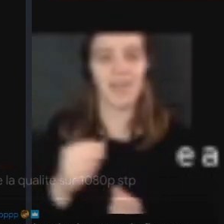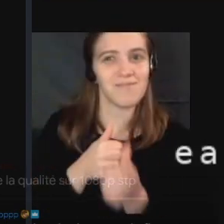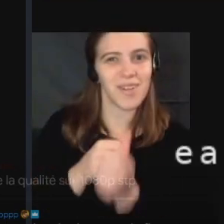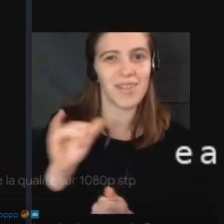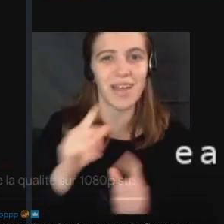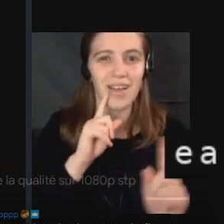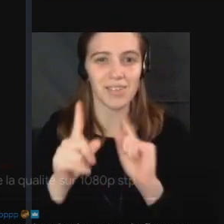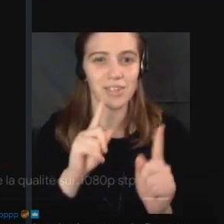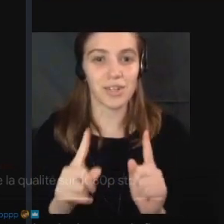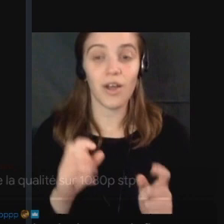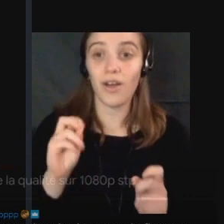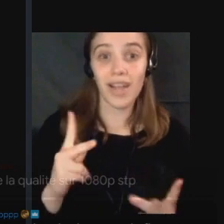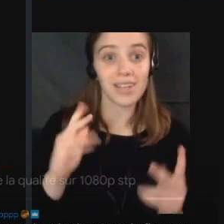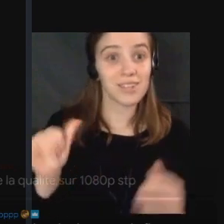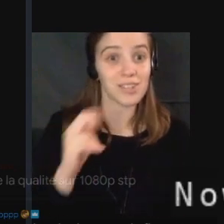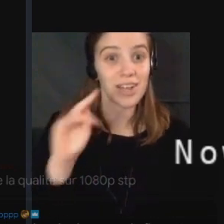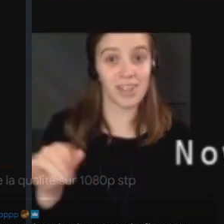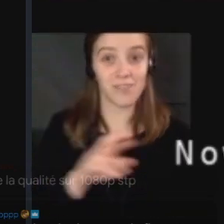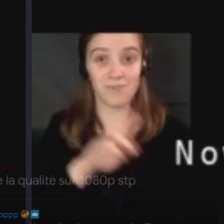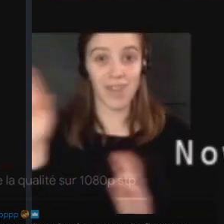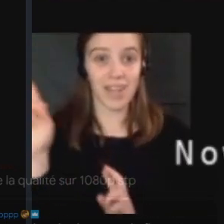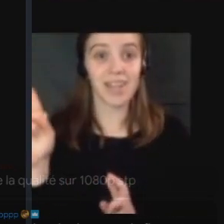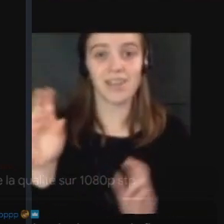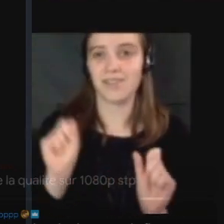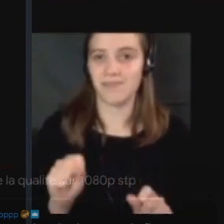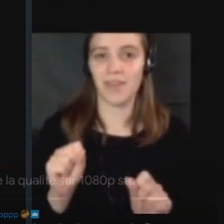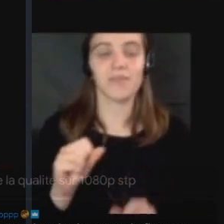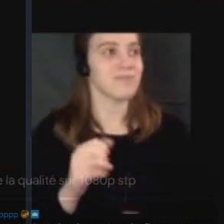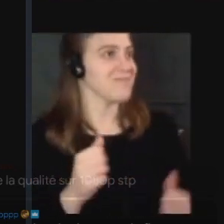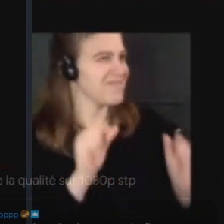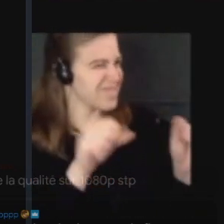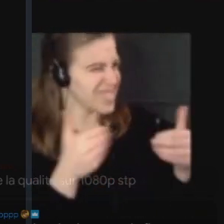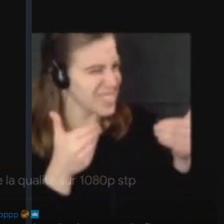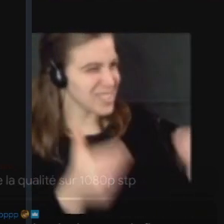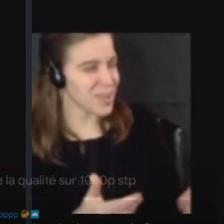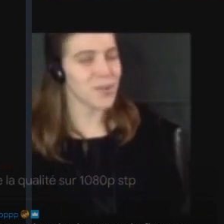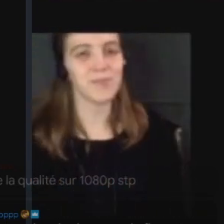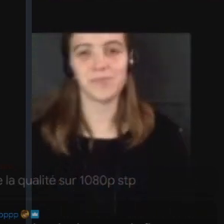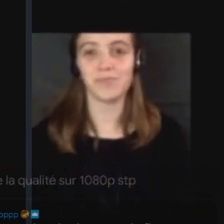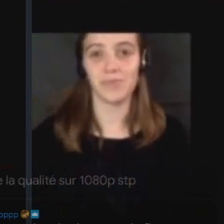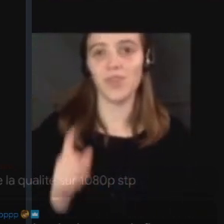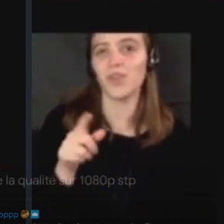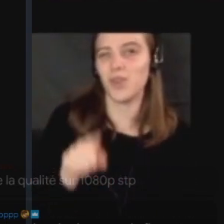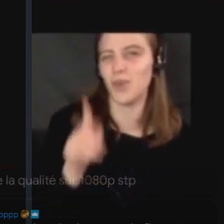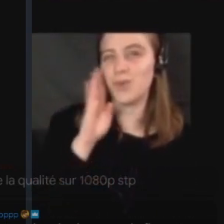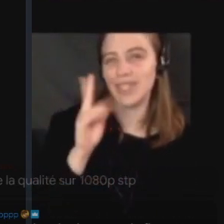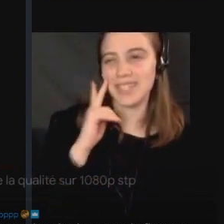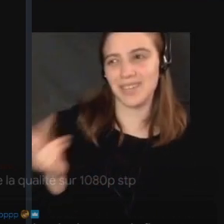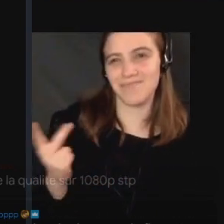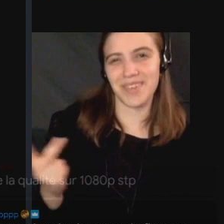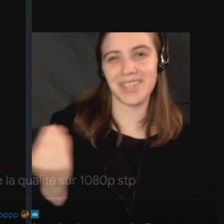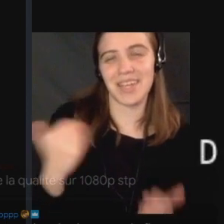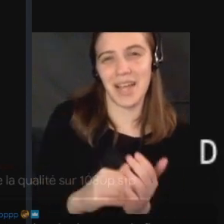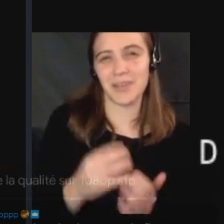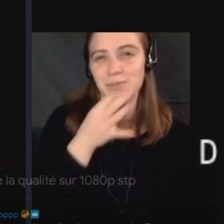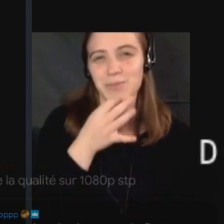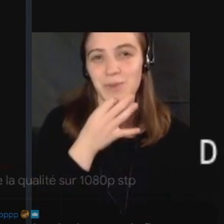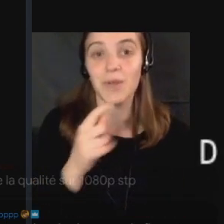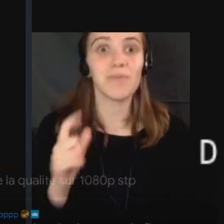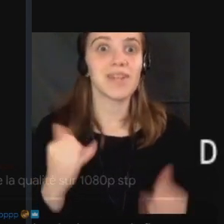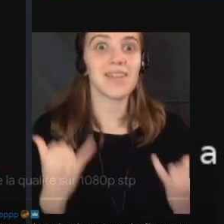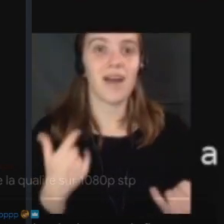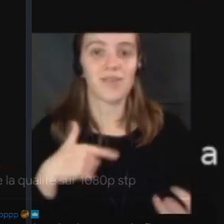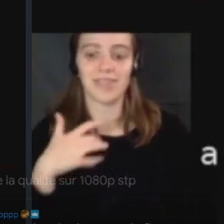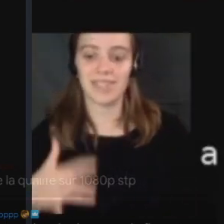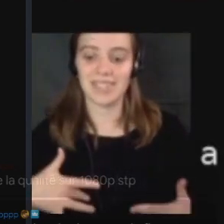off, Jenny, shall we? Let's do it. And don't worry, Let's go. you'll see us all again in a bit. But right now, we are so excited to